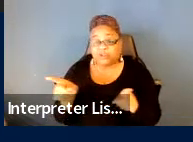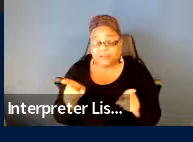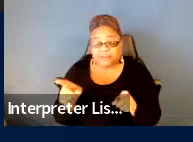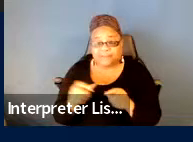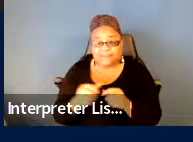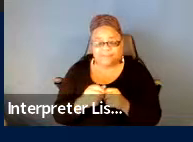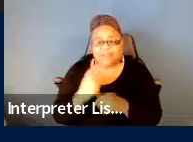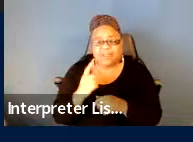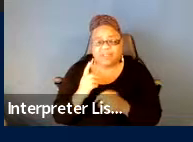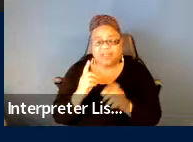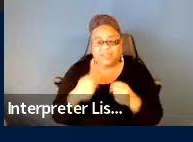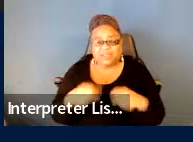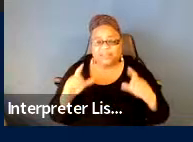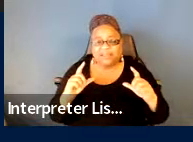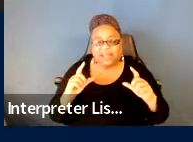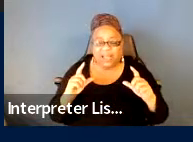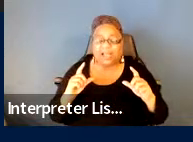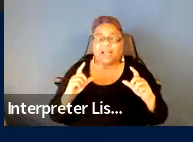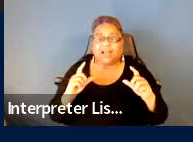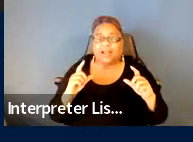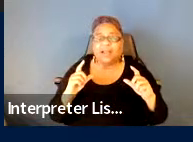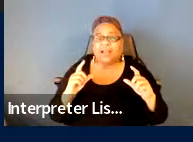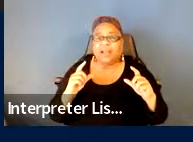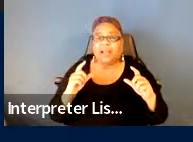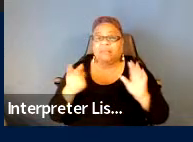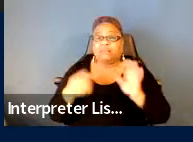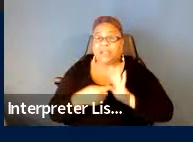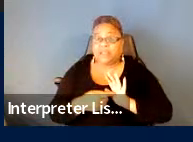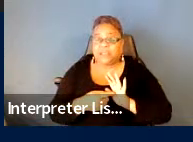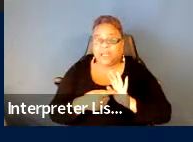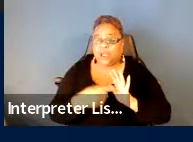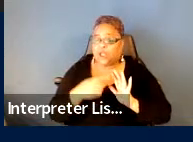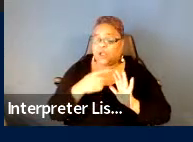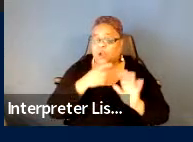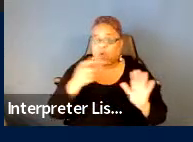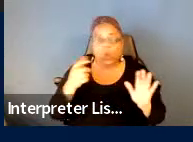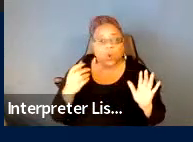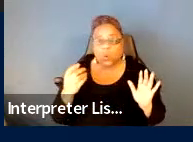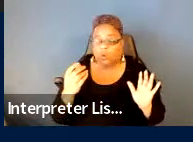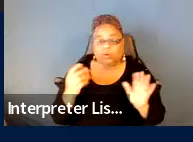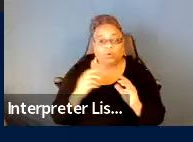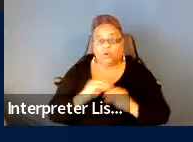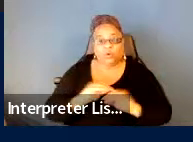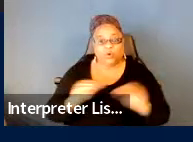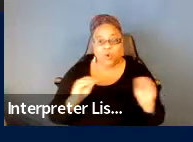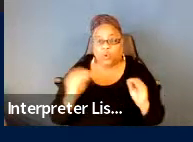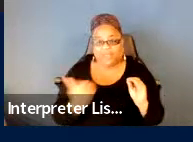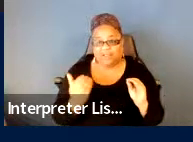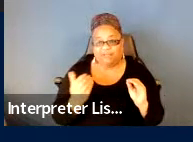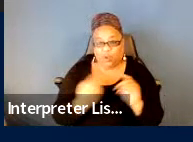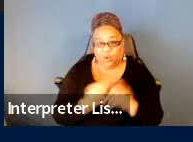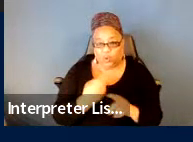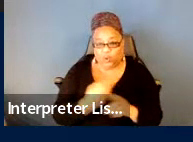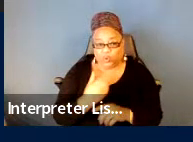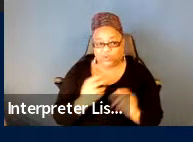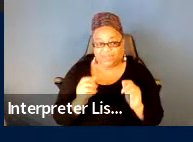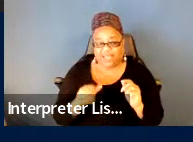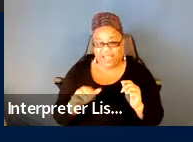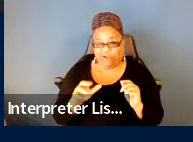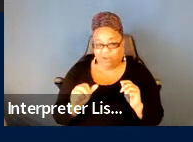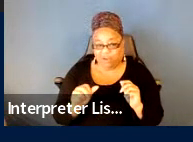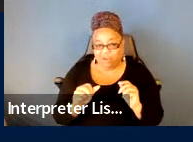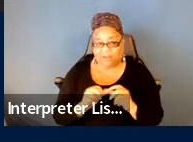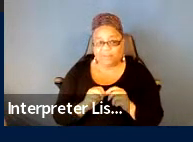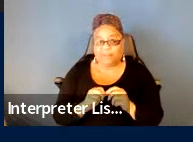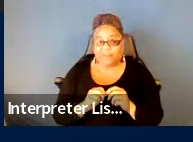that it's a no cell phone use area, and the biohazard symbol would also be an example of a pictogram that did not have to